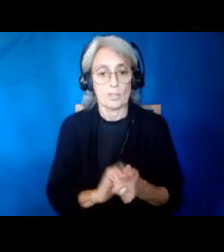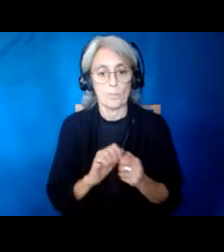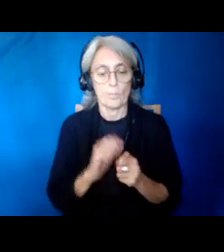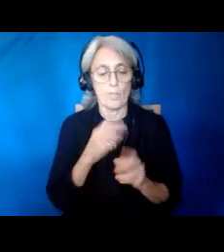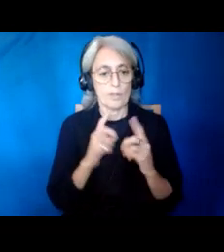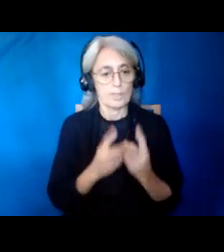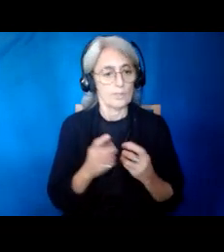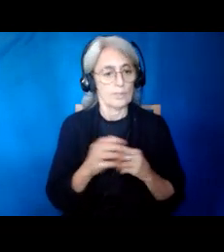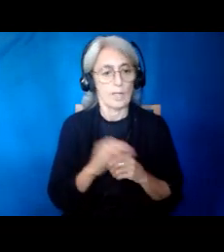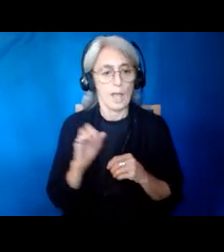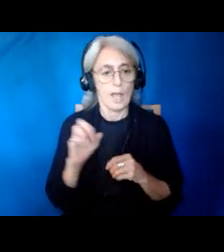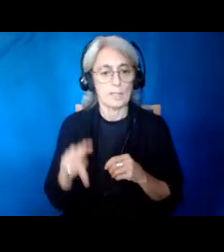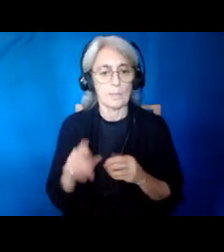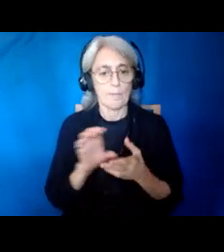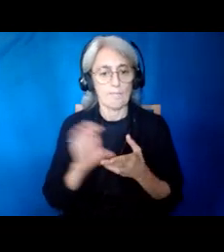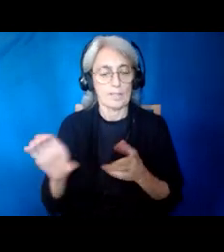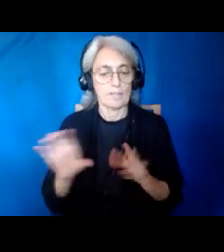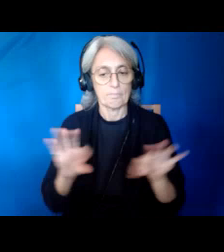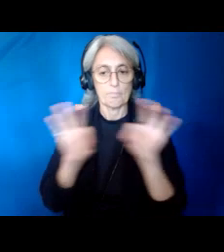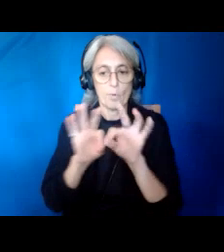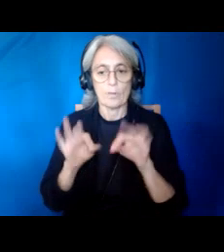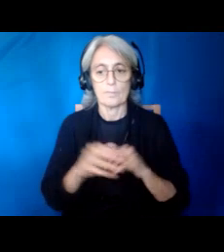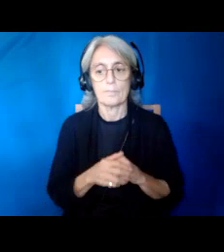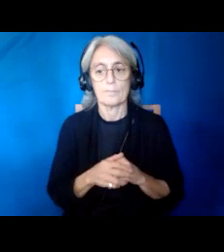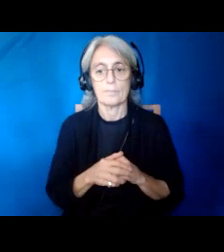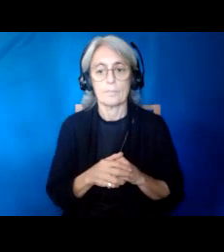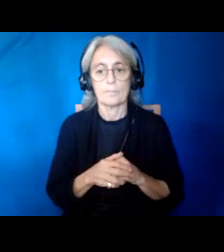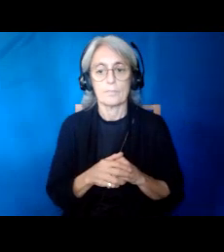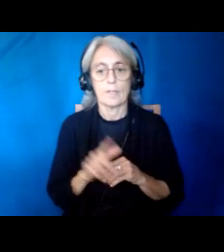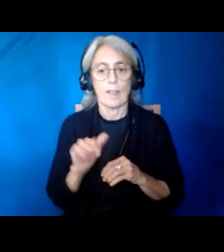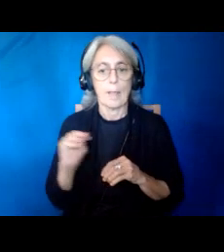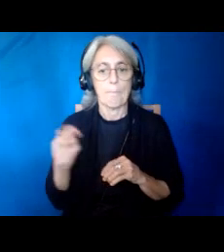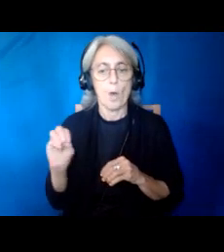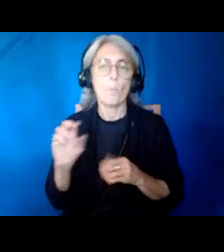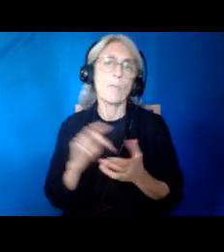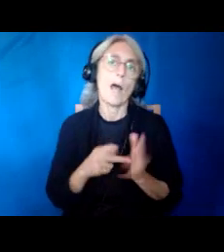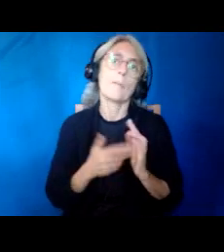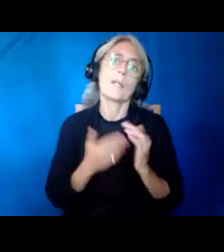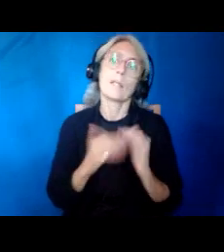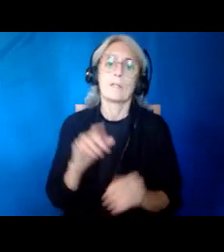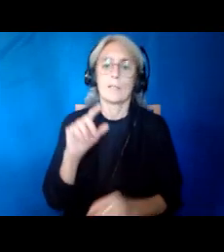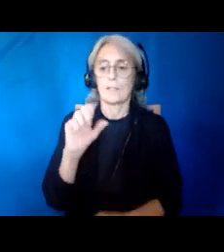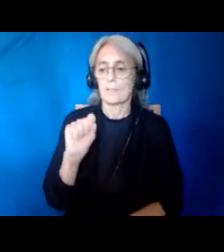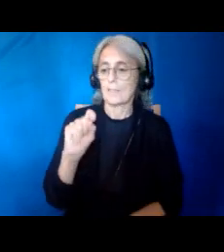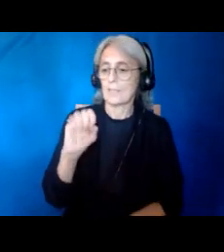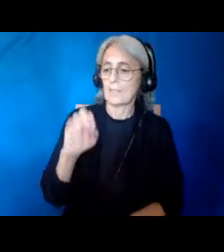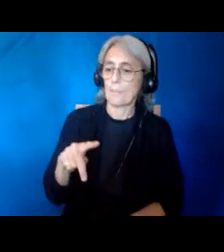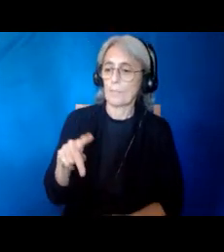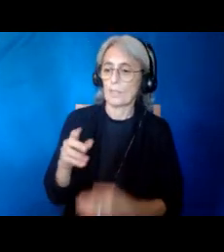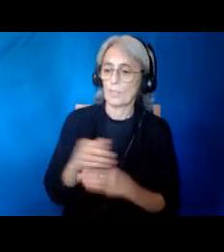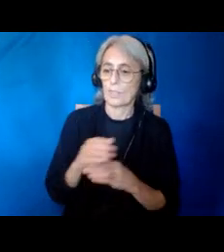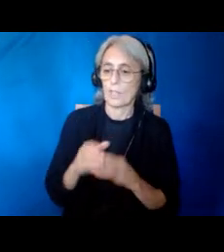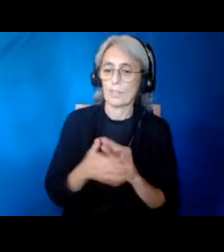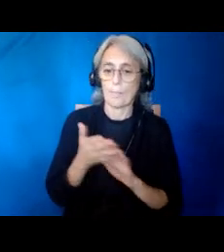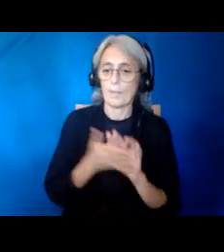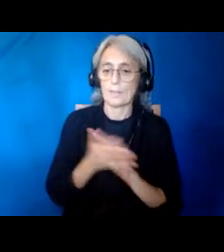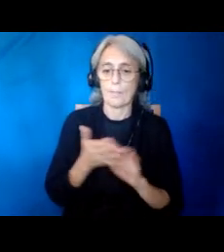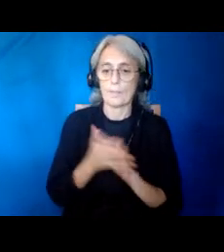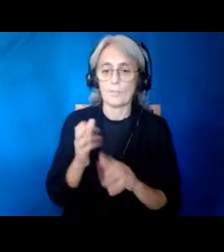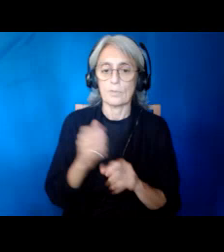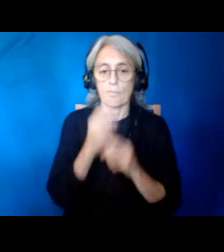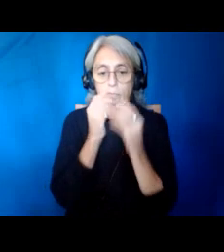the ITIP funding are extremely important due to the limited STIP shares that rural RTPAs receive. So in closing, I just want to